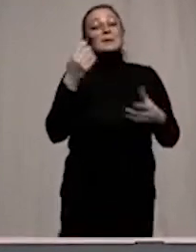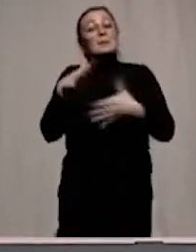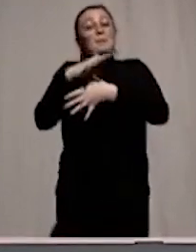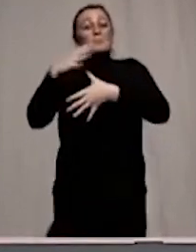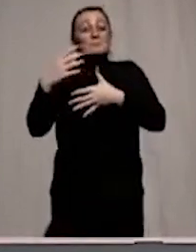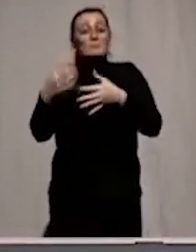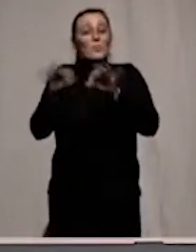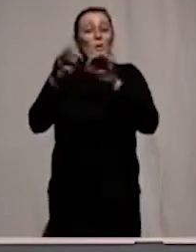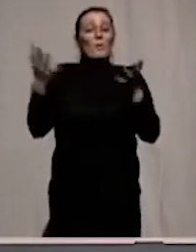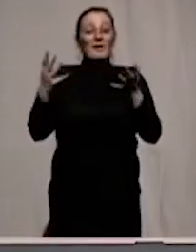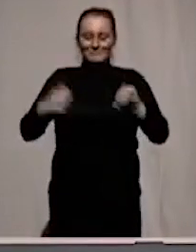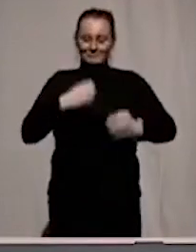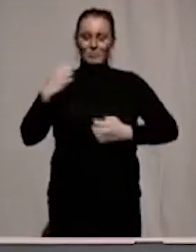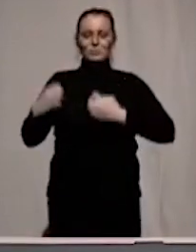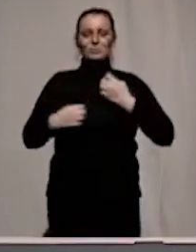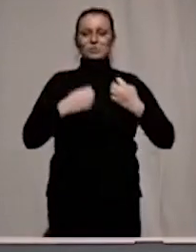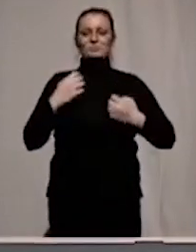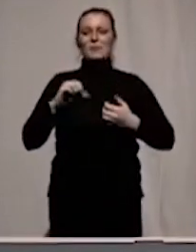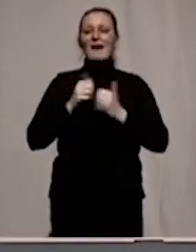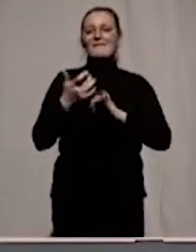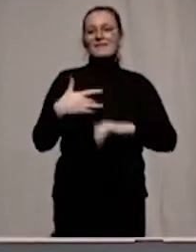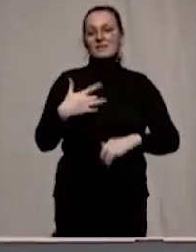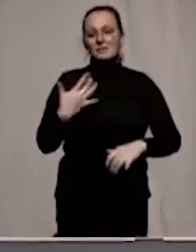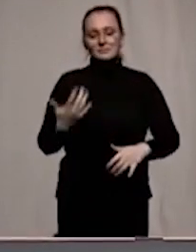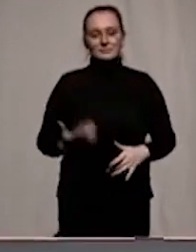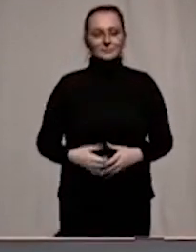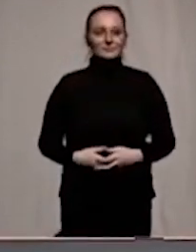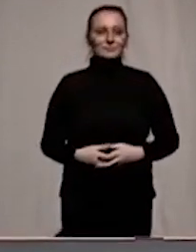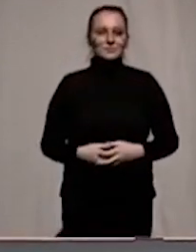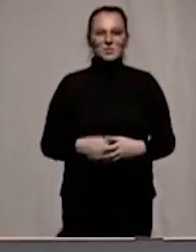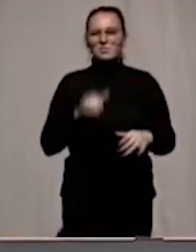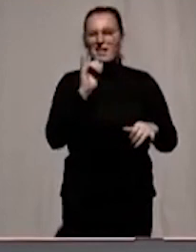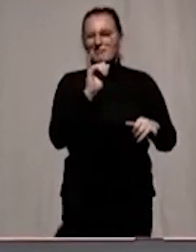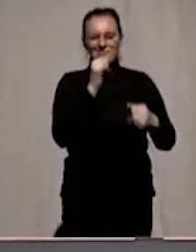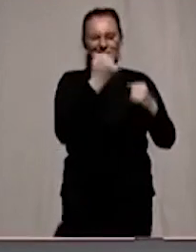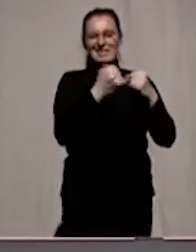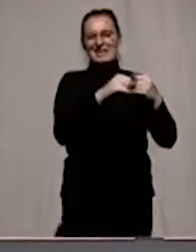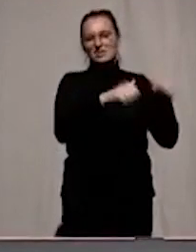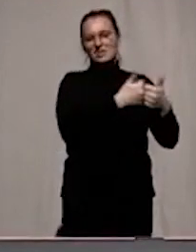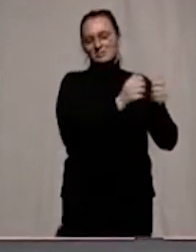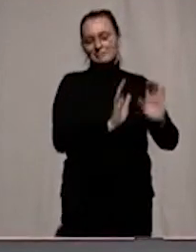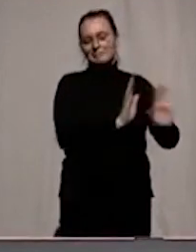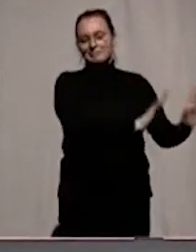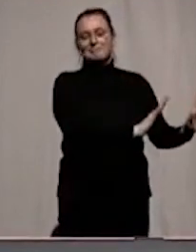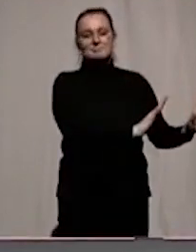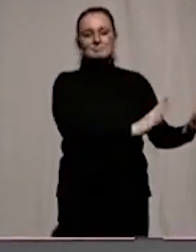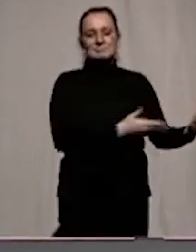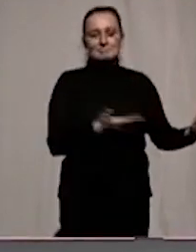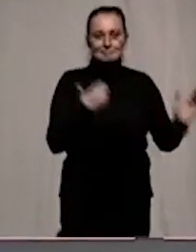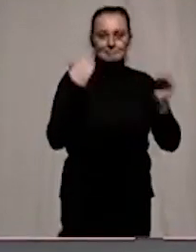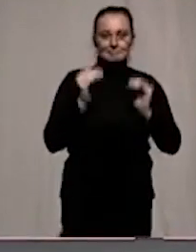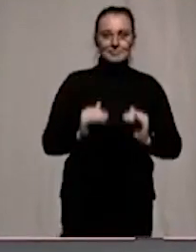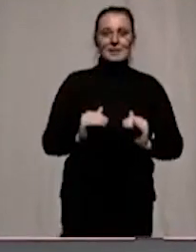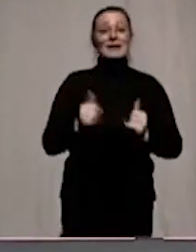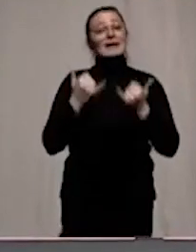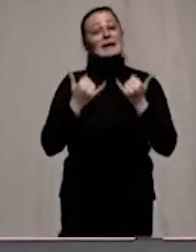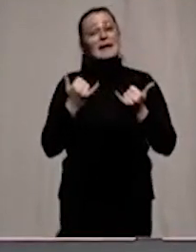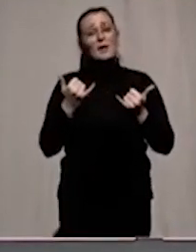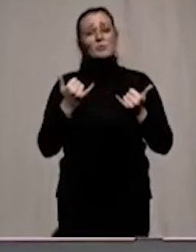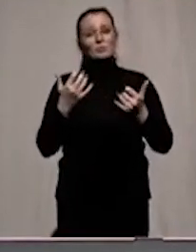easier. So since we're going to skip that final challenge anyways, I would like to hear from you